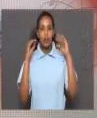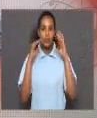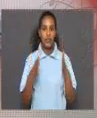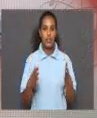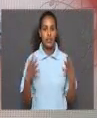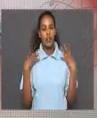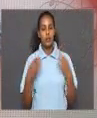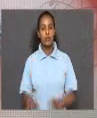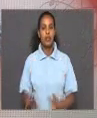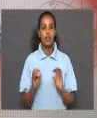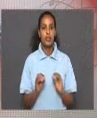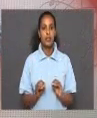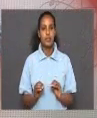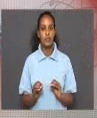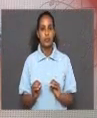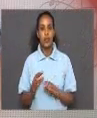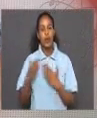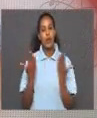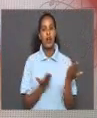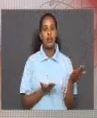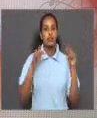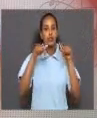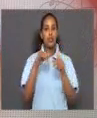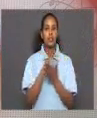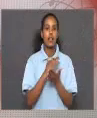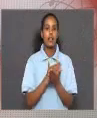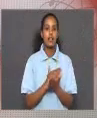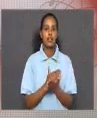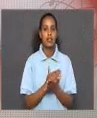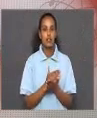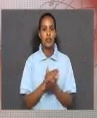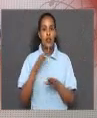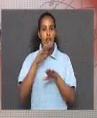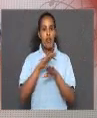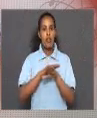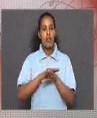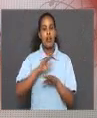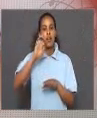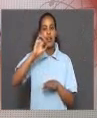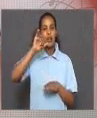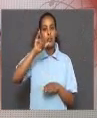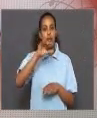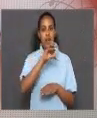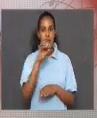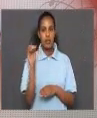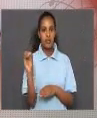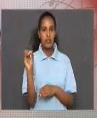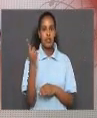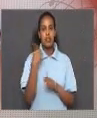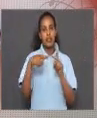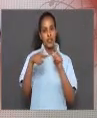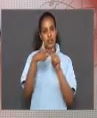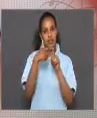Hello, teacher. Hello, students. Welcome to today's lesson on entropy and